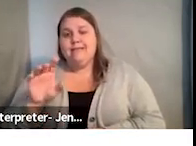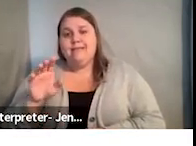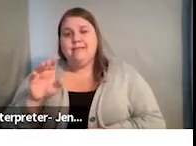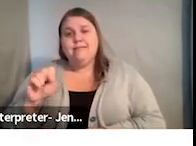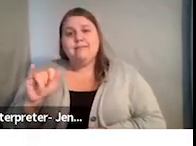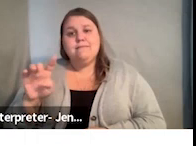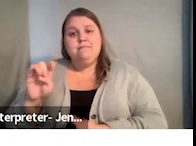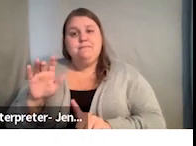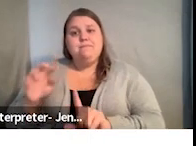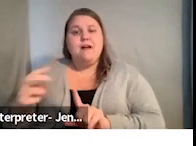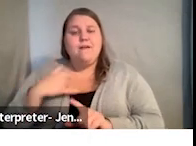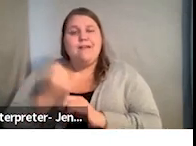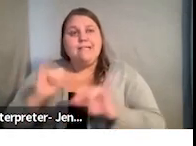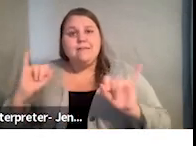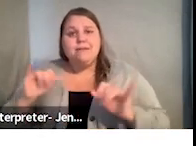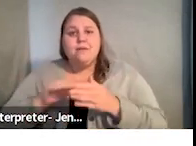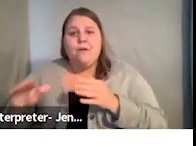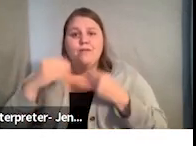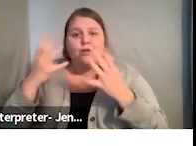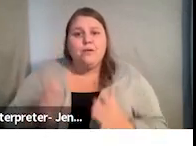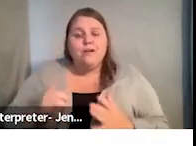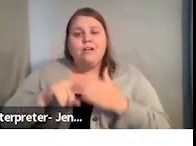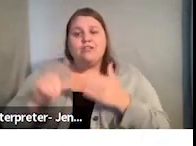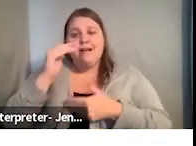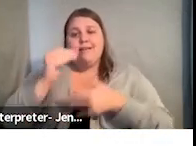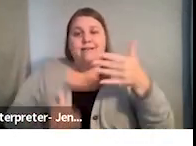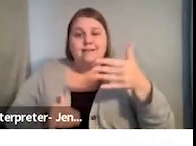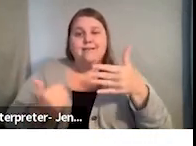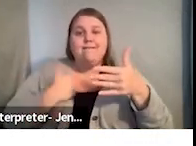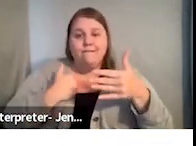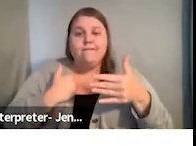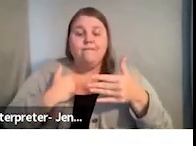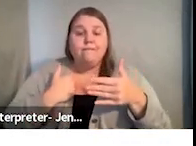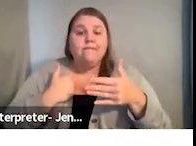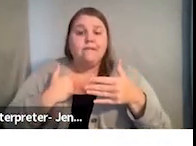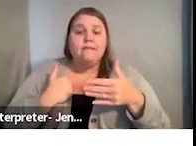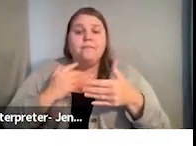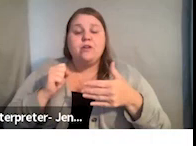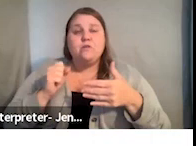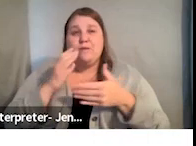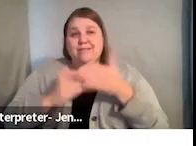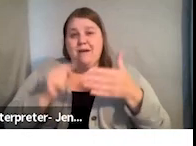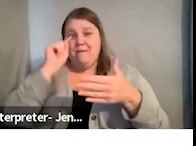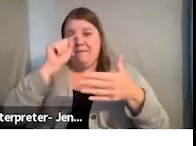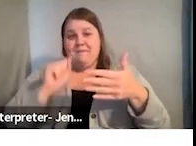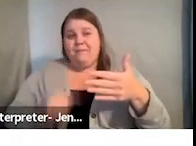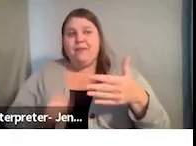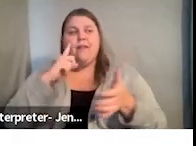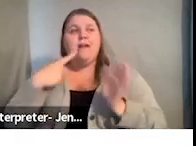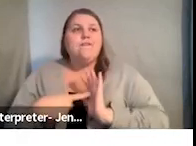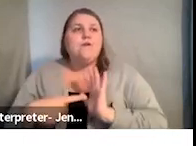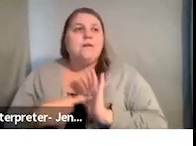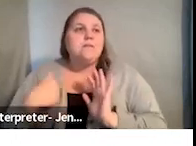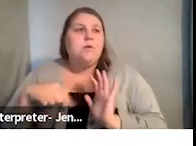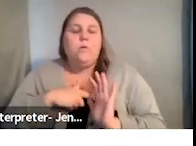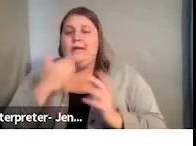independent waiver provider checklist. Mhm. And so some of the things on there, like for example, we did